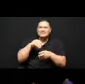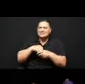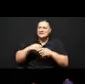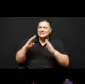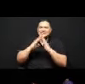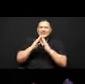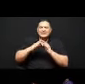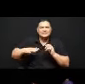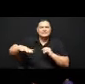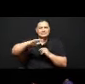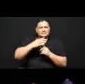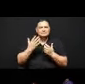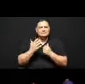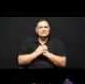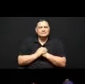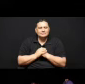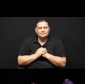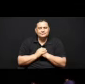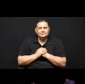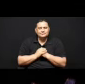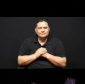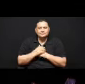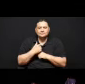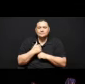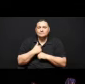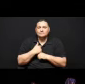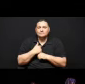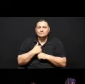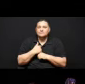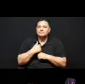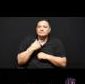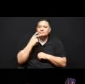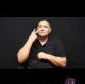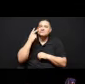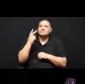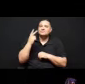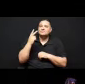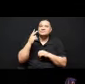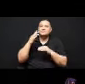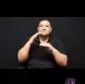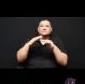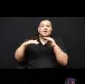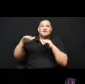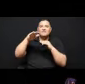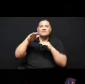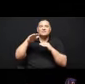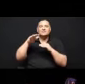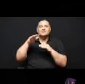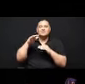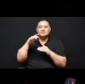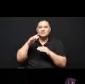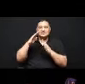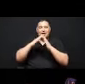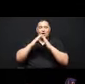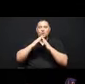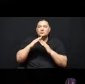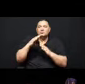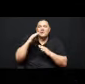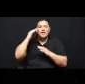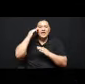I on Sea Mountain, above town, two boys sit, their heads over sagebrush, out of breath, looking